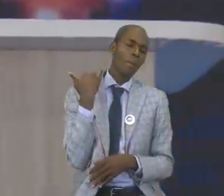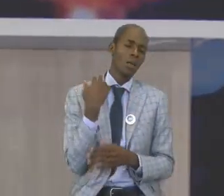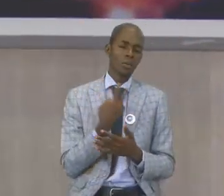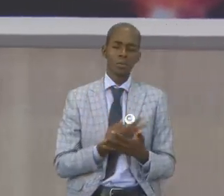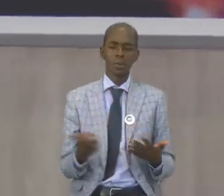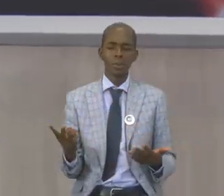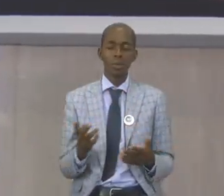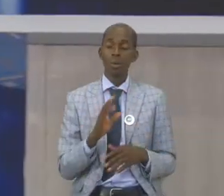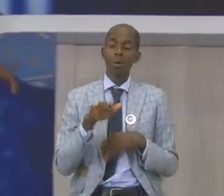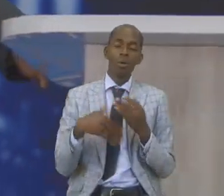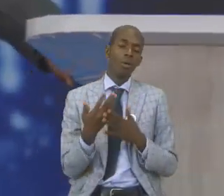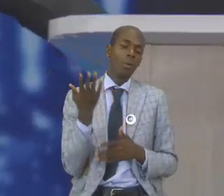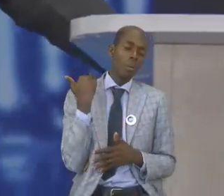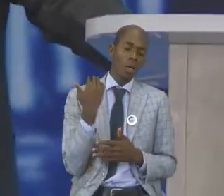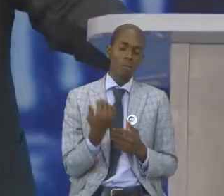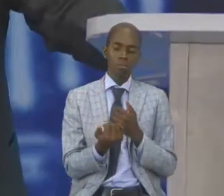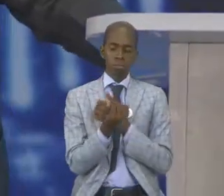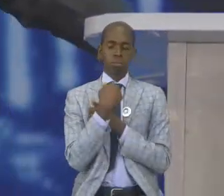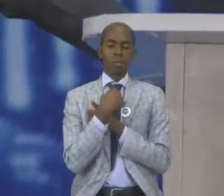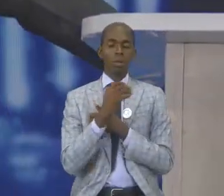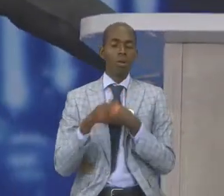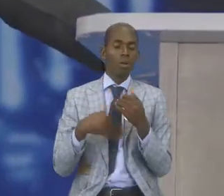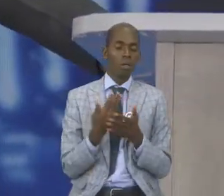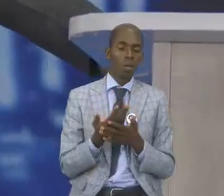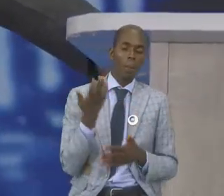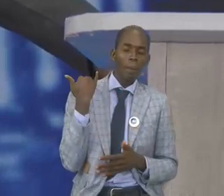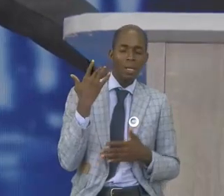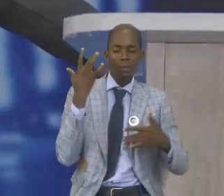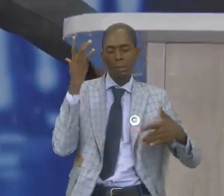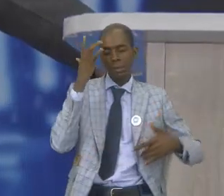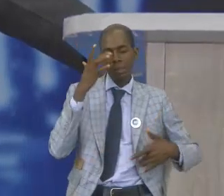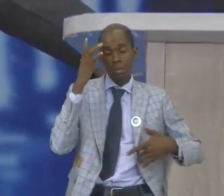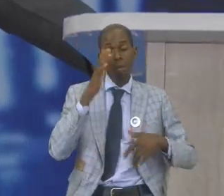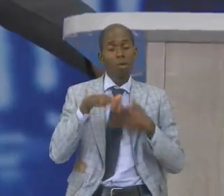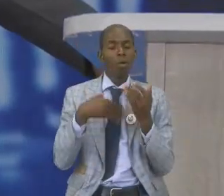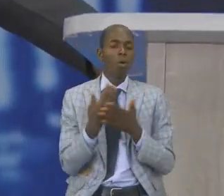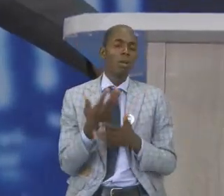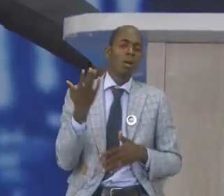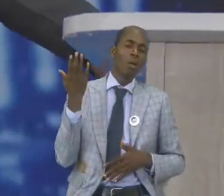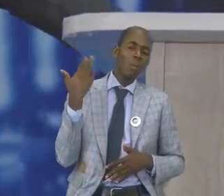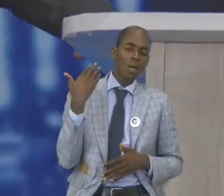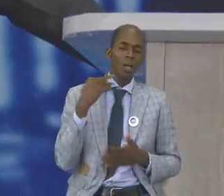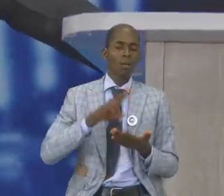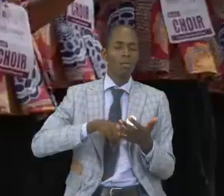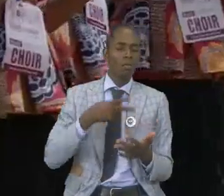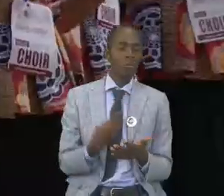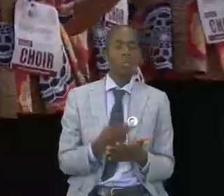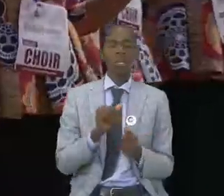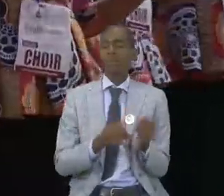all the past defeat, all the past sicknesses, all the past confusion, everything wiped